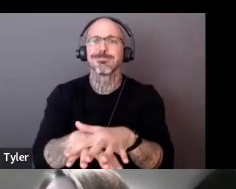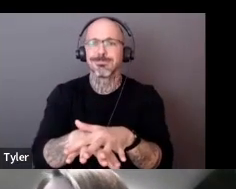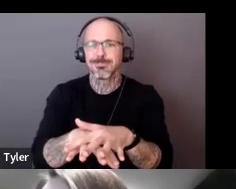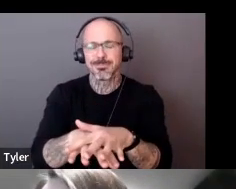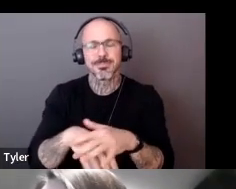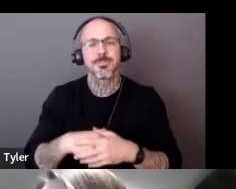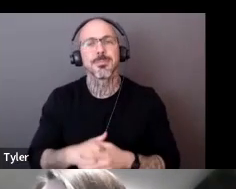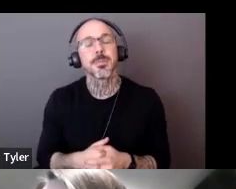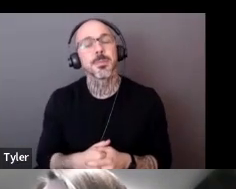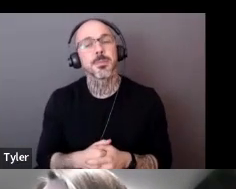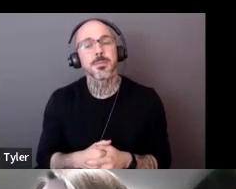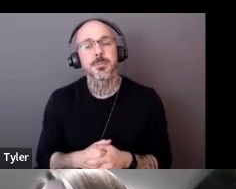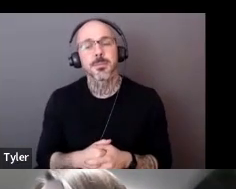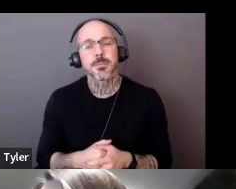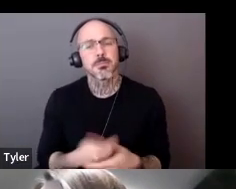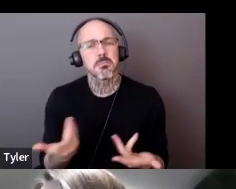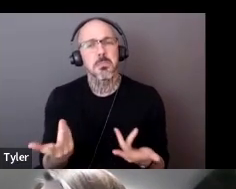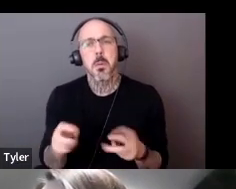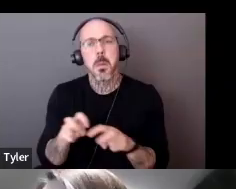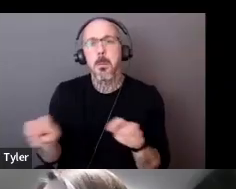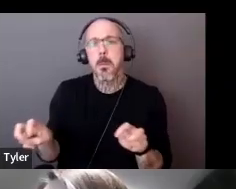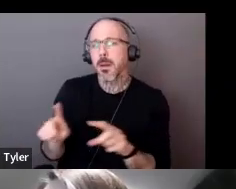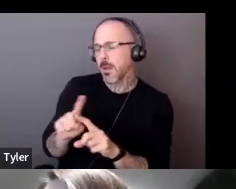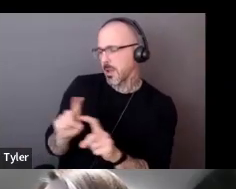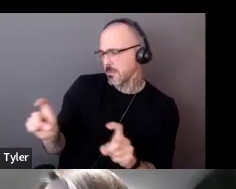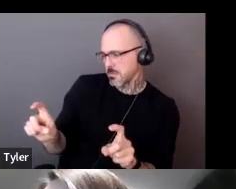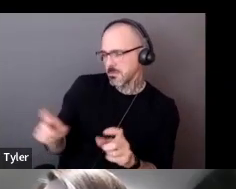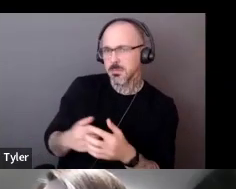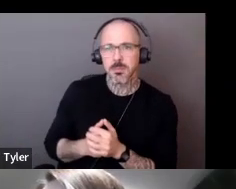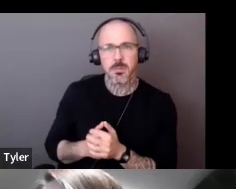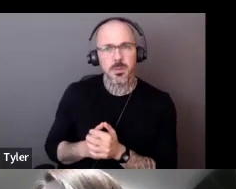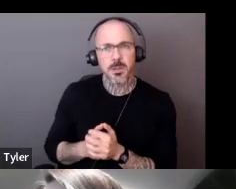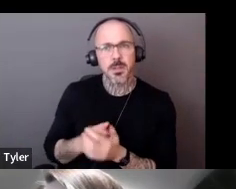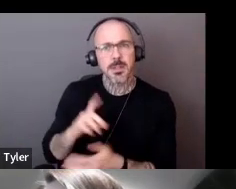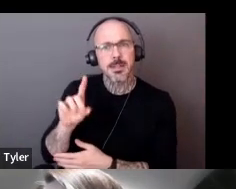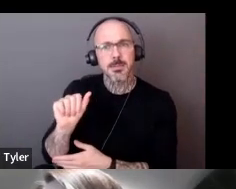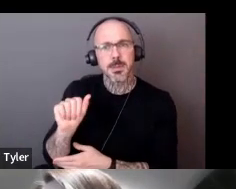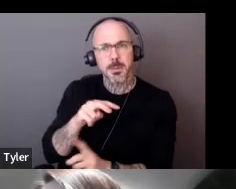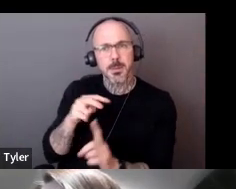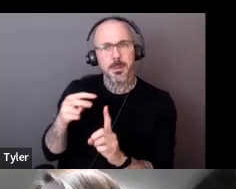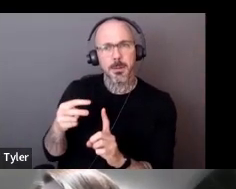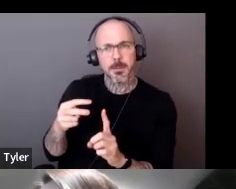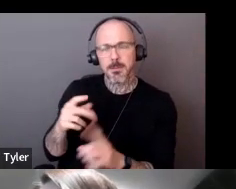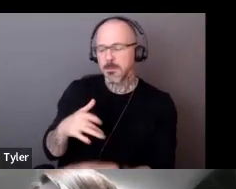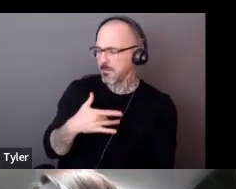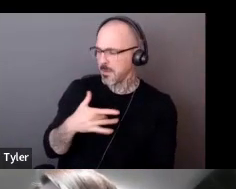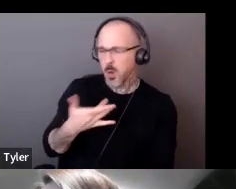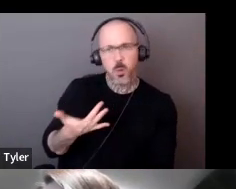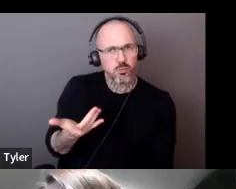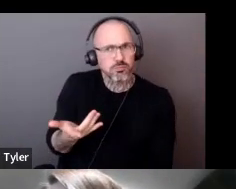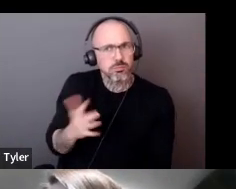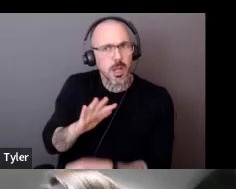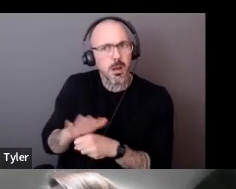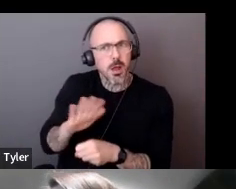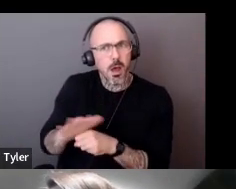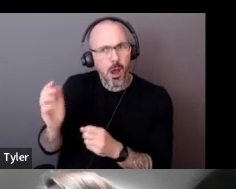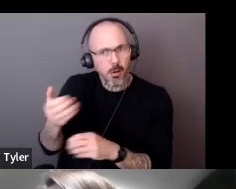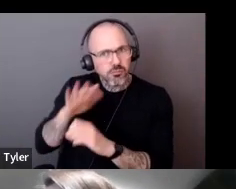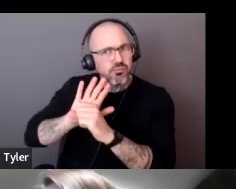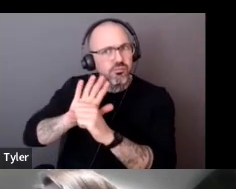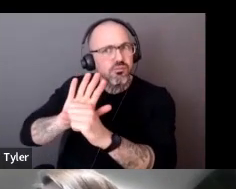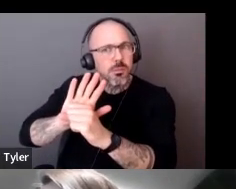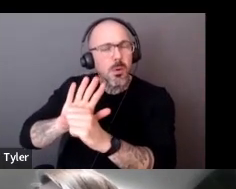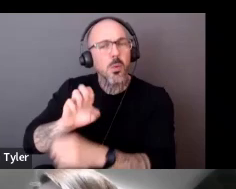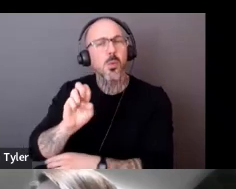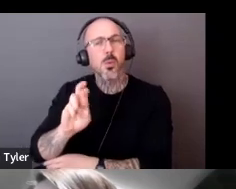to the panelists, do you feel that we are doing enough from the disability perspective, or do we need to do more to better protect